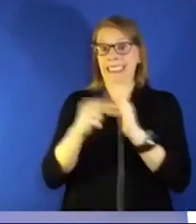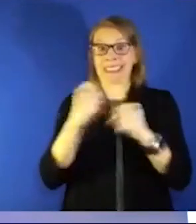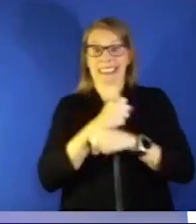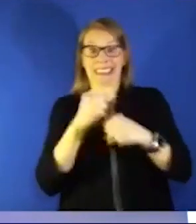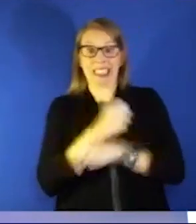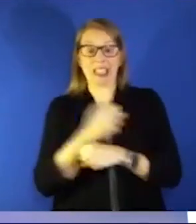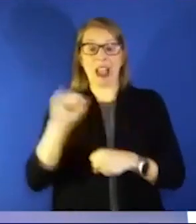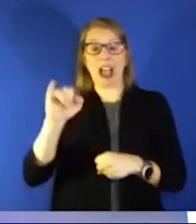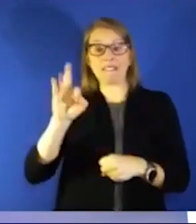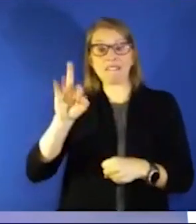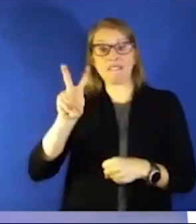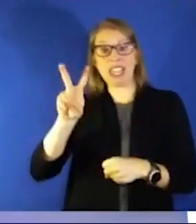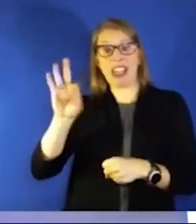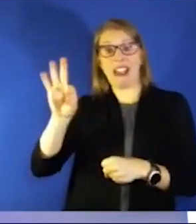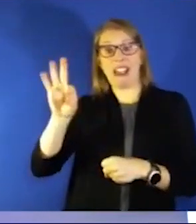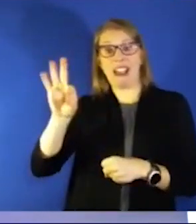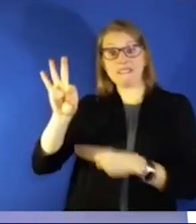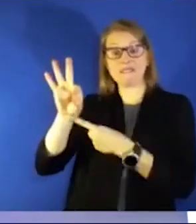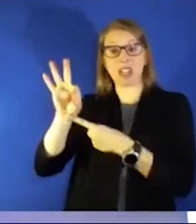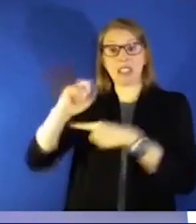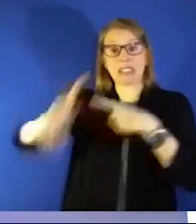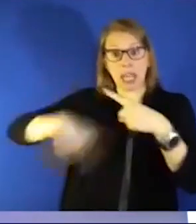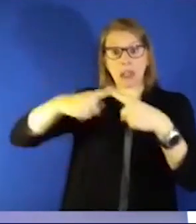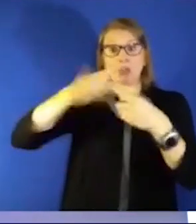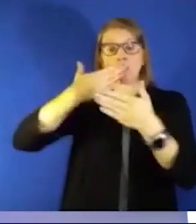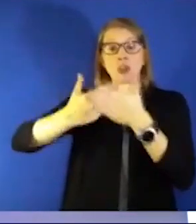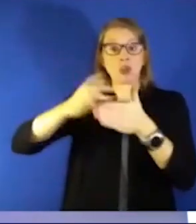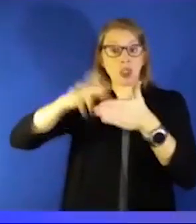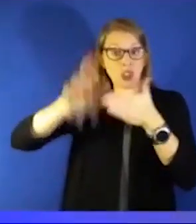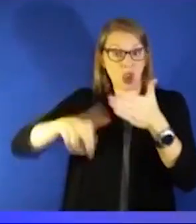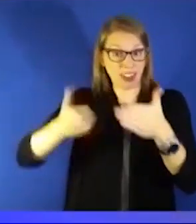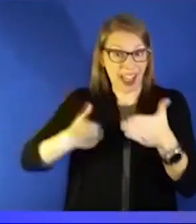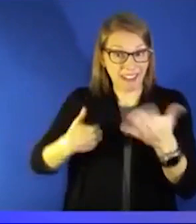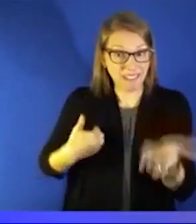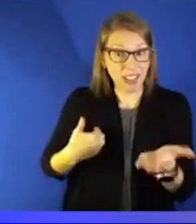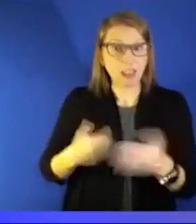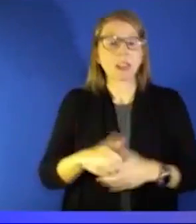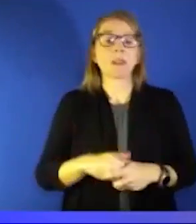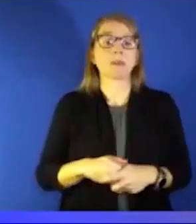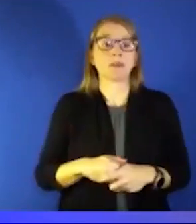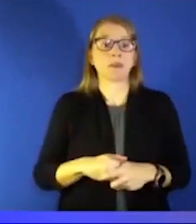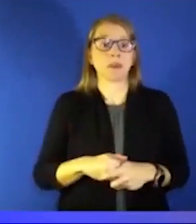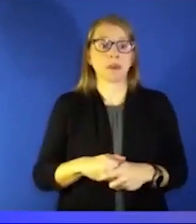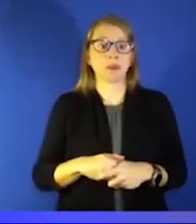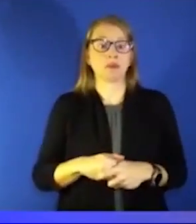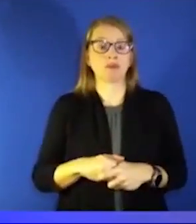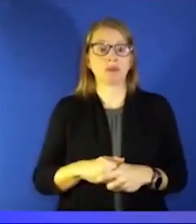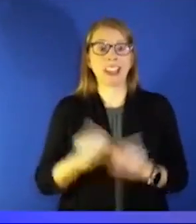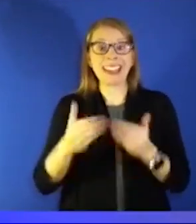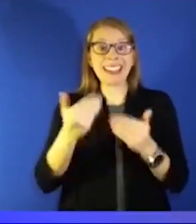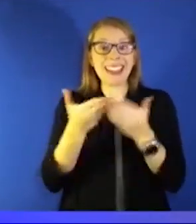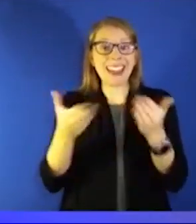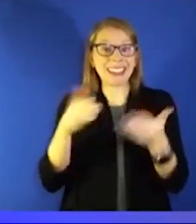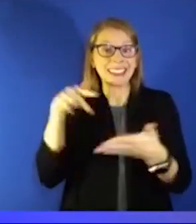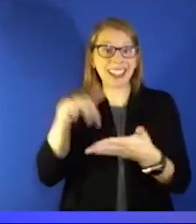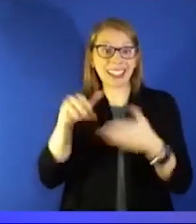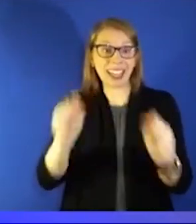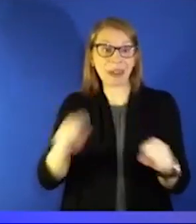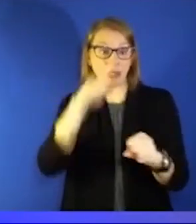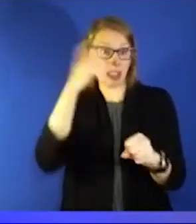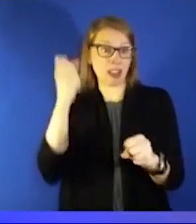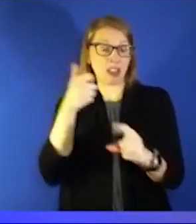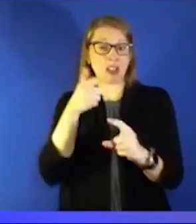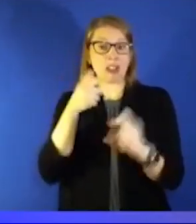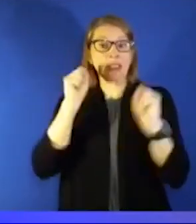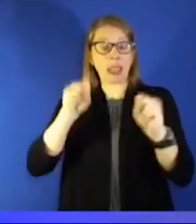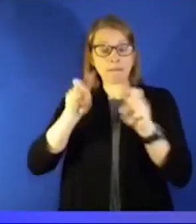cycle and had a good outcome. Do we know anything about that? Again, that's an easier thing to study, because you can look at women who are vaccinated